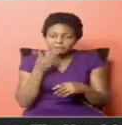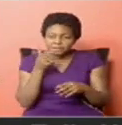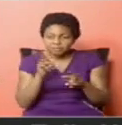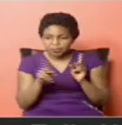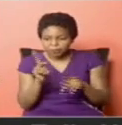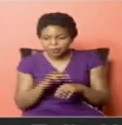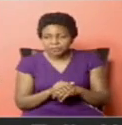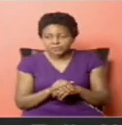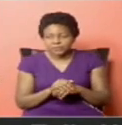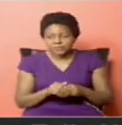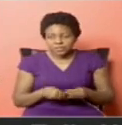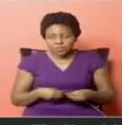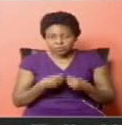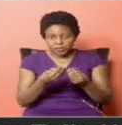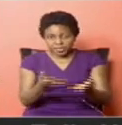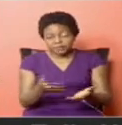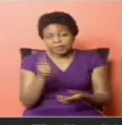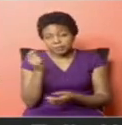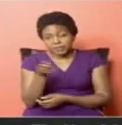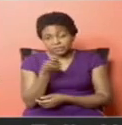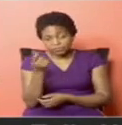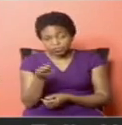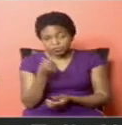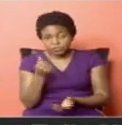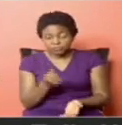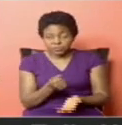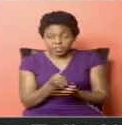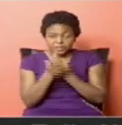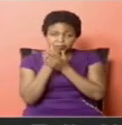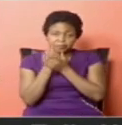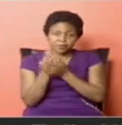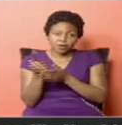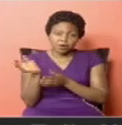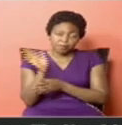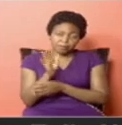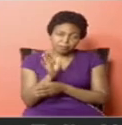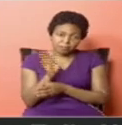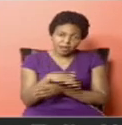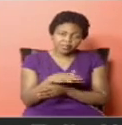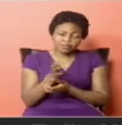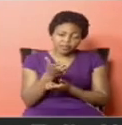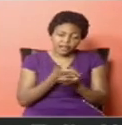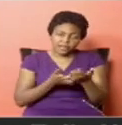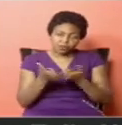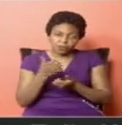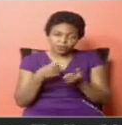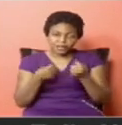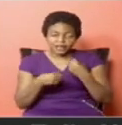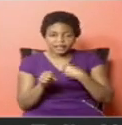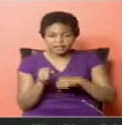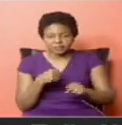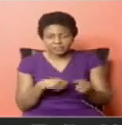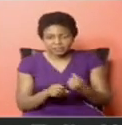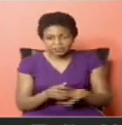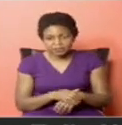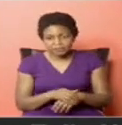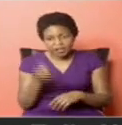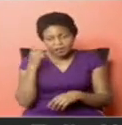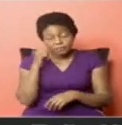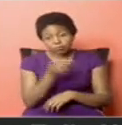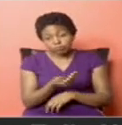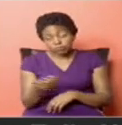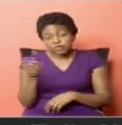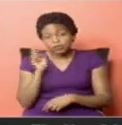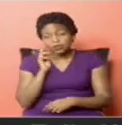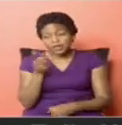We provided them with the tools that they need to help revive their economic activities. For children who are